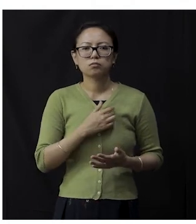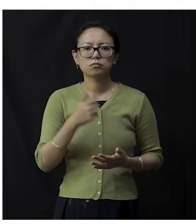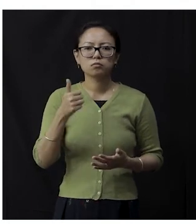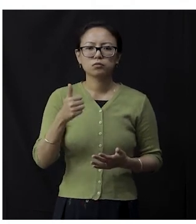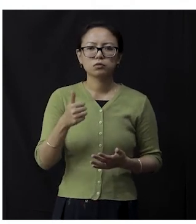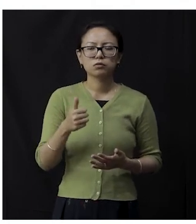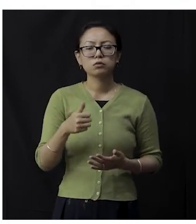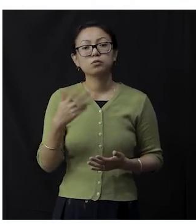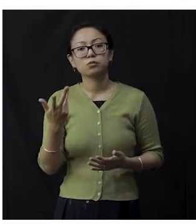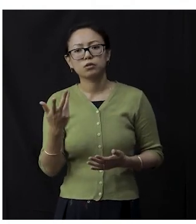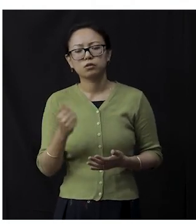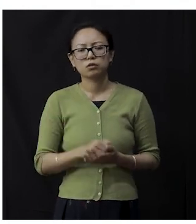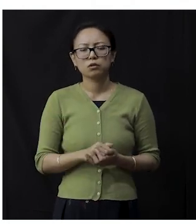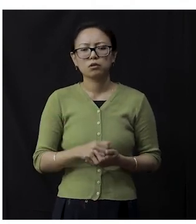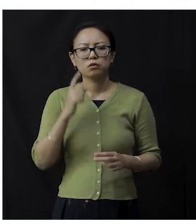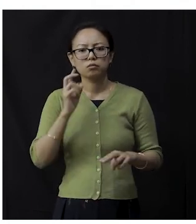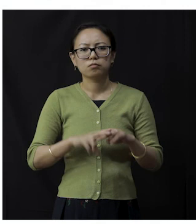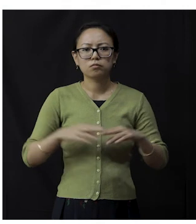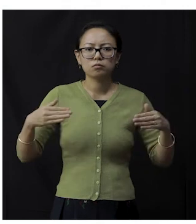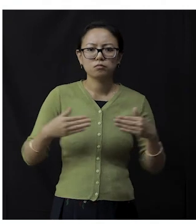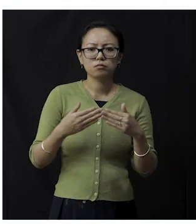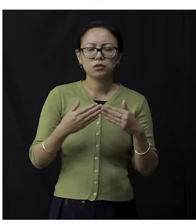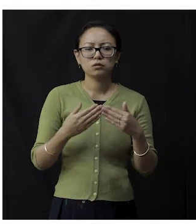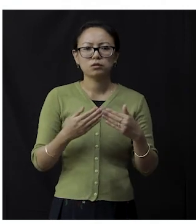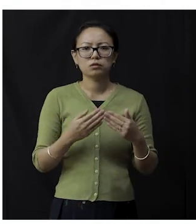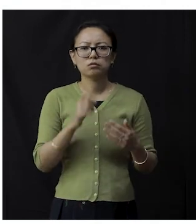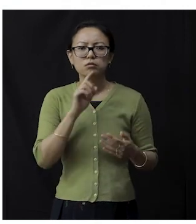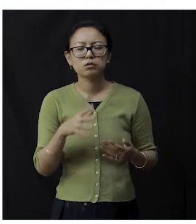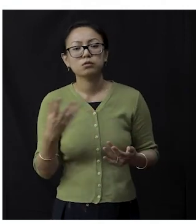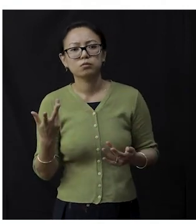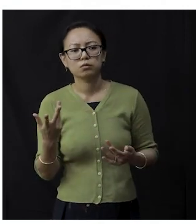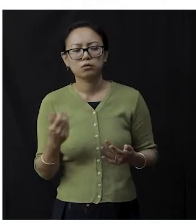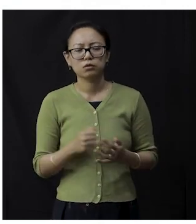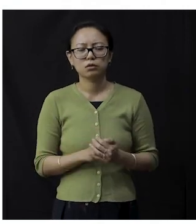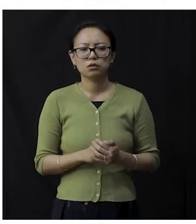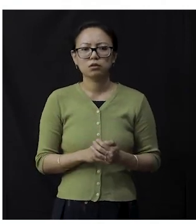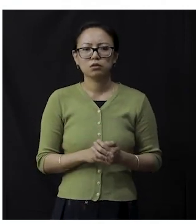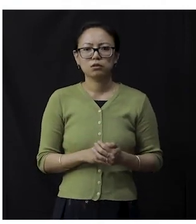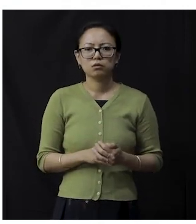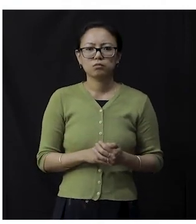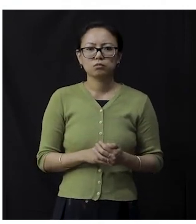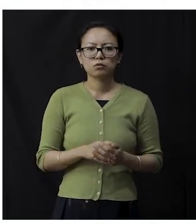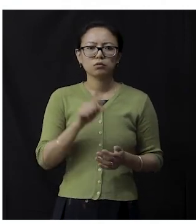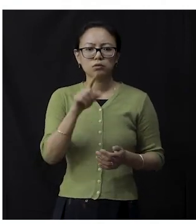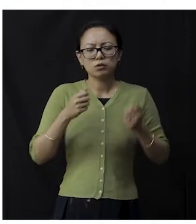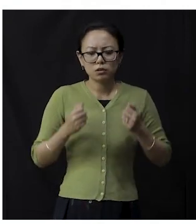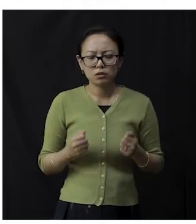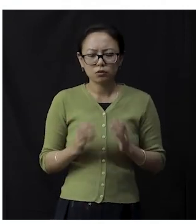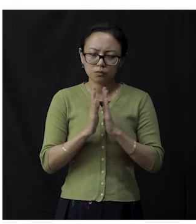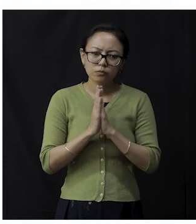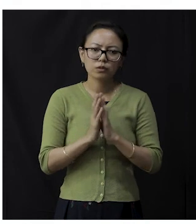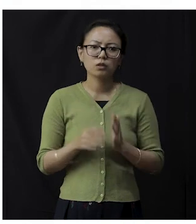enter, do you greet the person? If there are elders, how do you greet them? Do you sit to pray down? So when